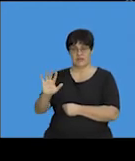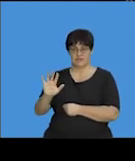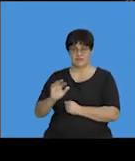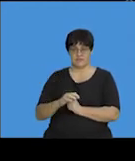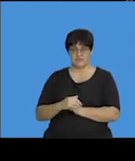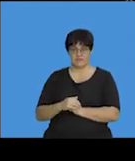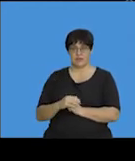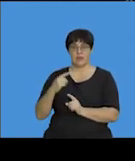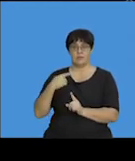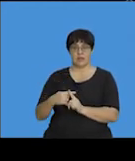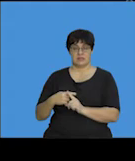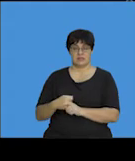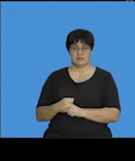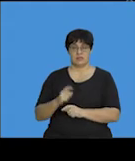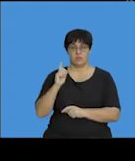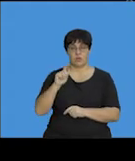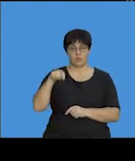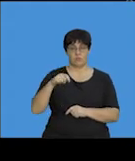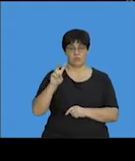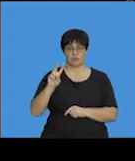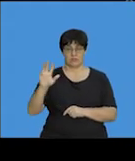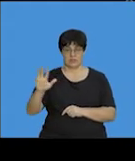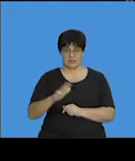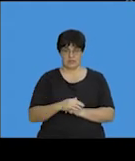is 1,5 plus the